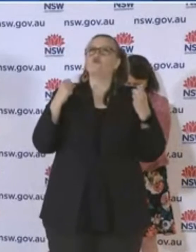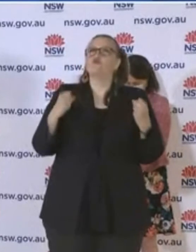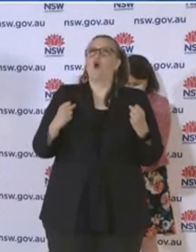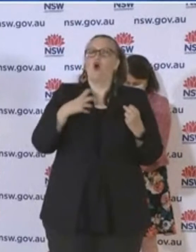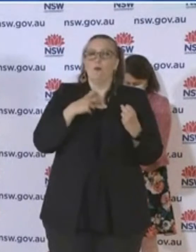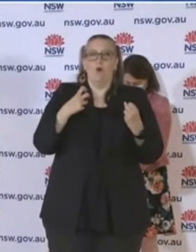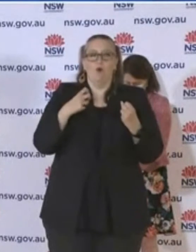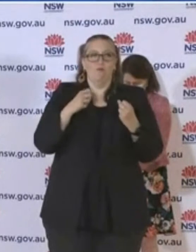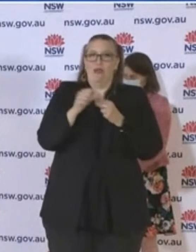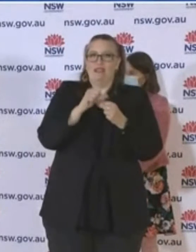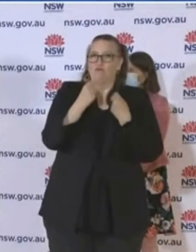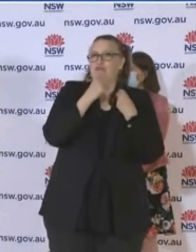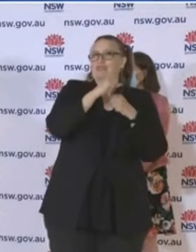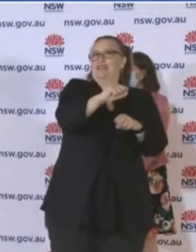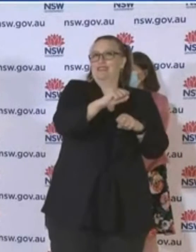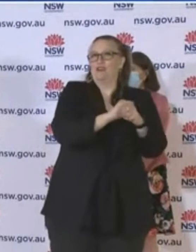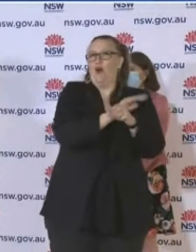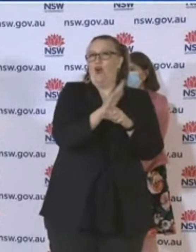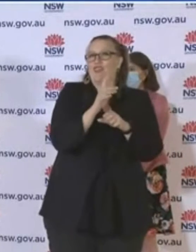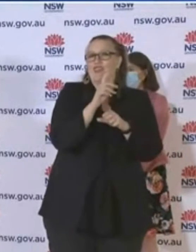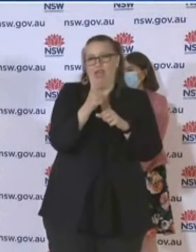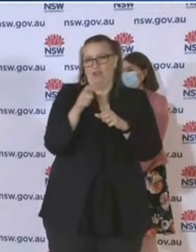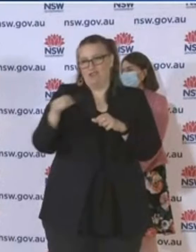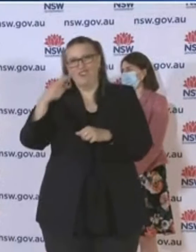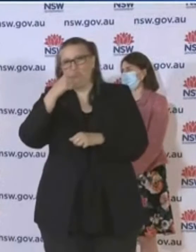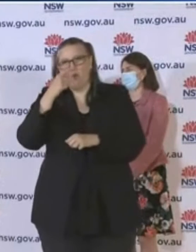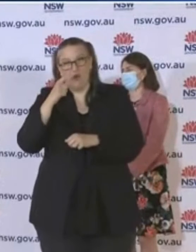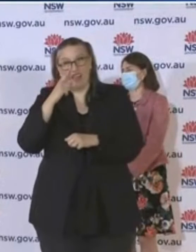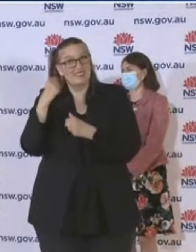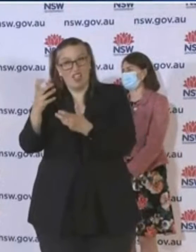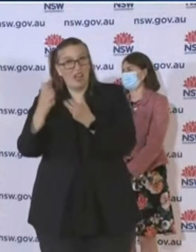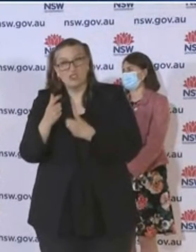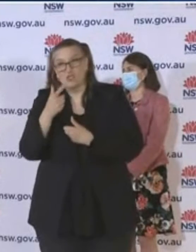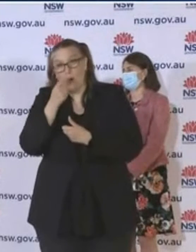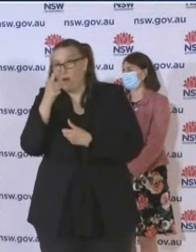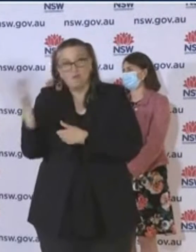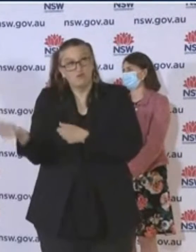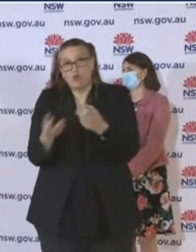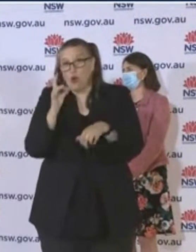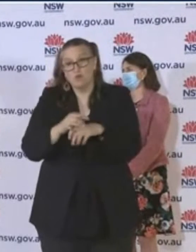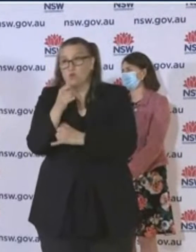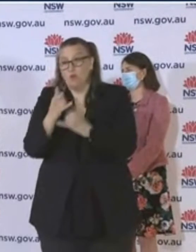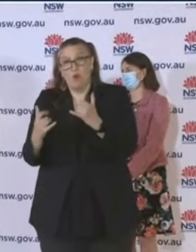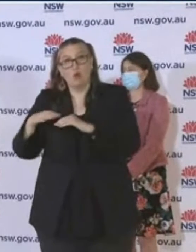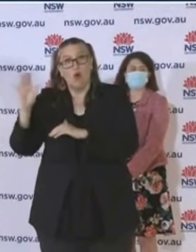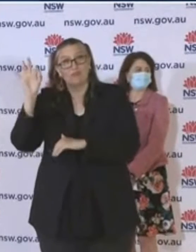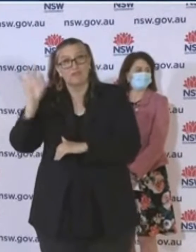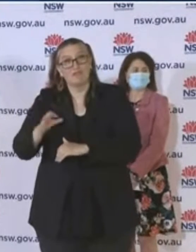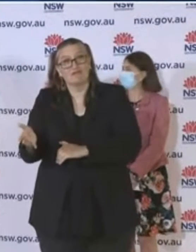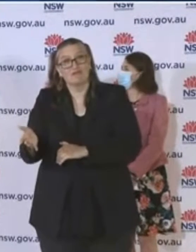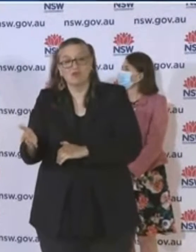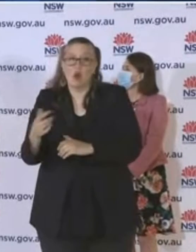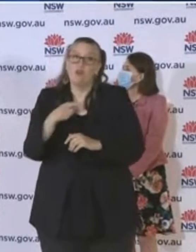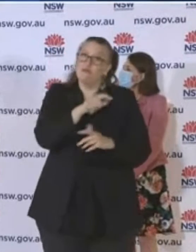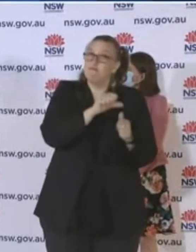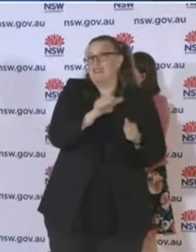preventing influenza complications. So, the key is get vaccinated. We still have a lot of room for